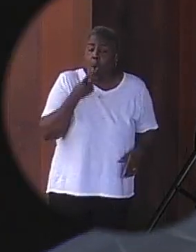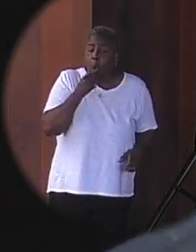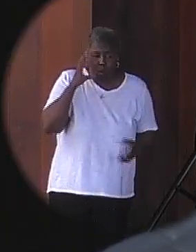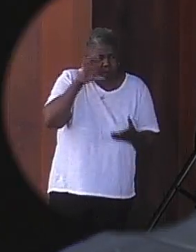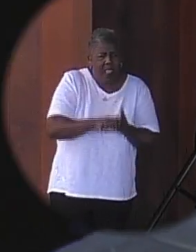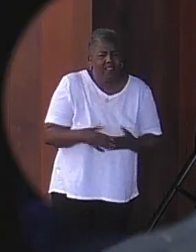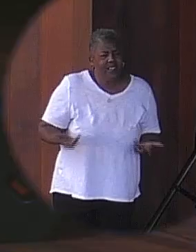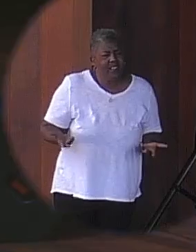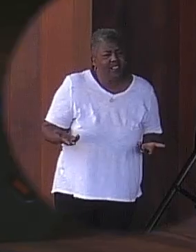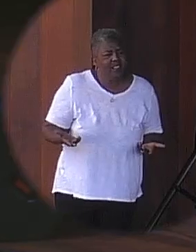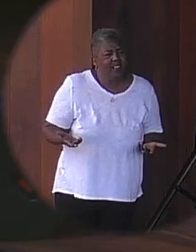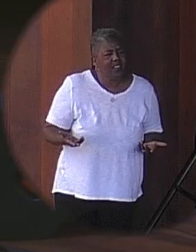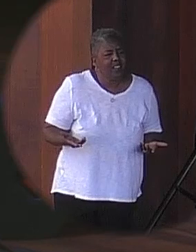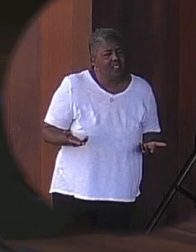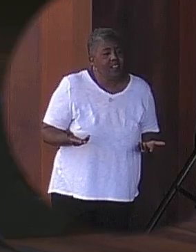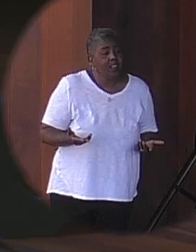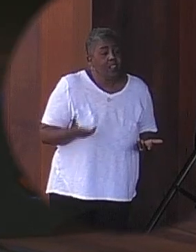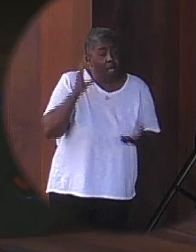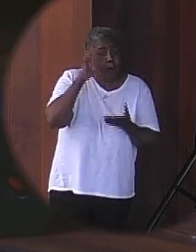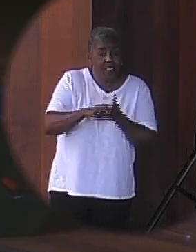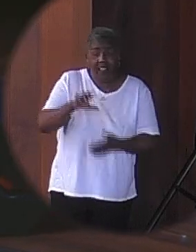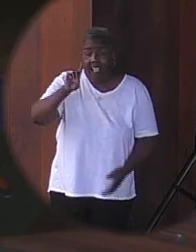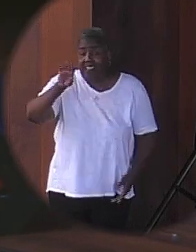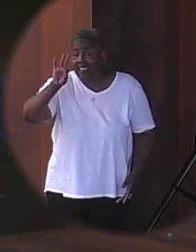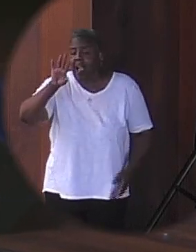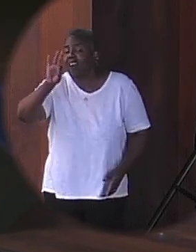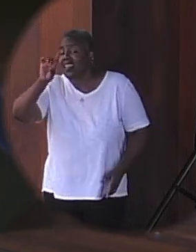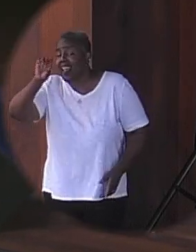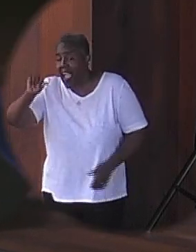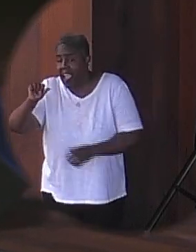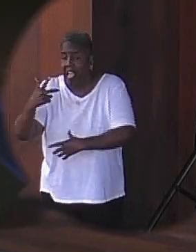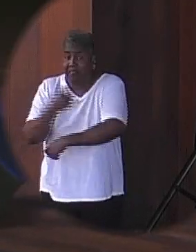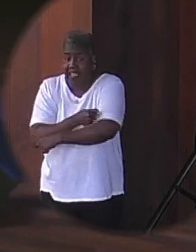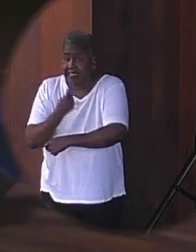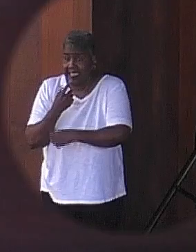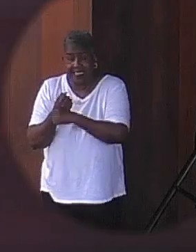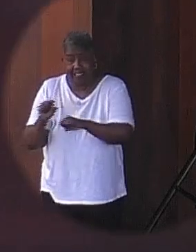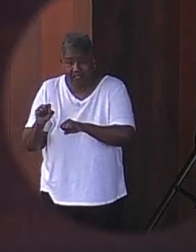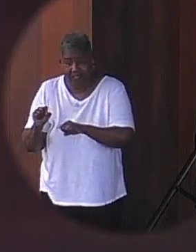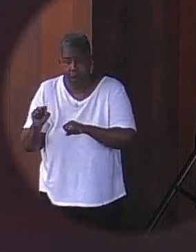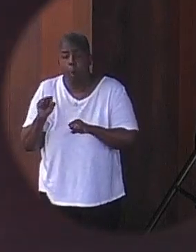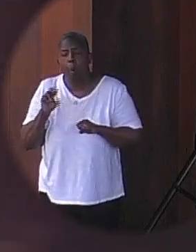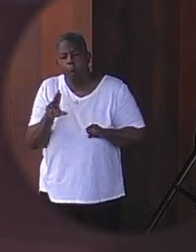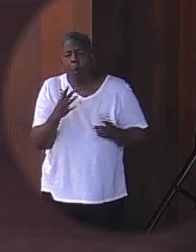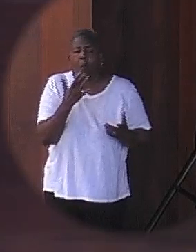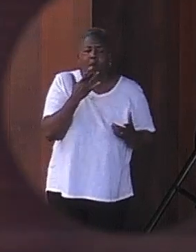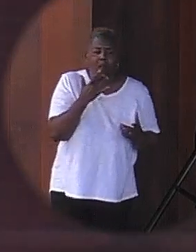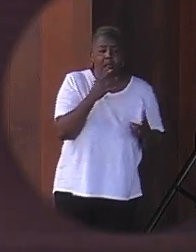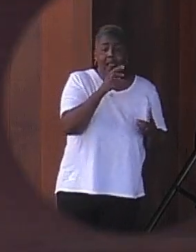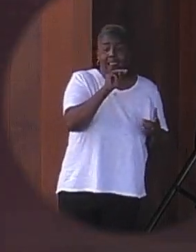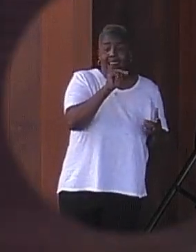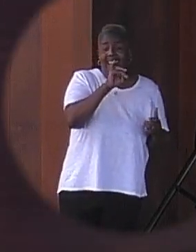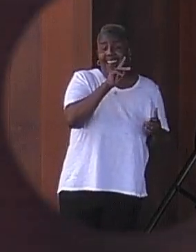believe? Do you believe the FDA, that the vaccine is safe? Or do you believe Nicki